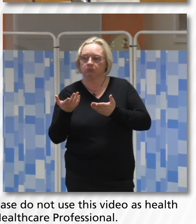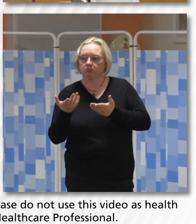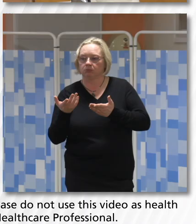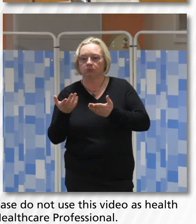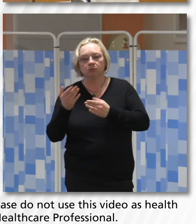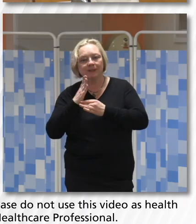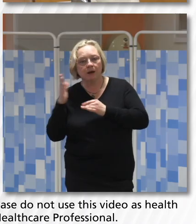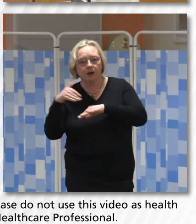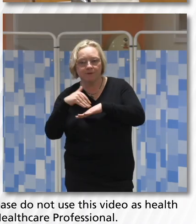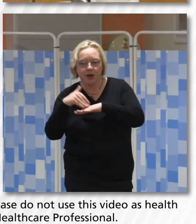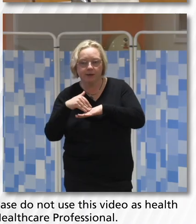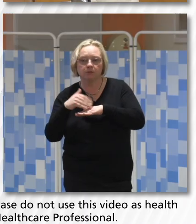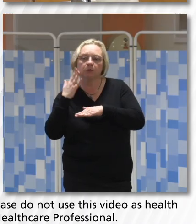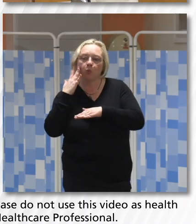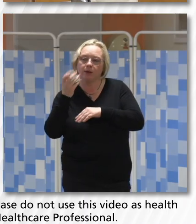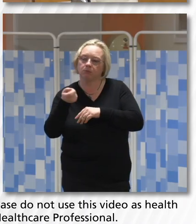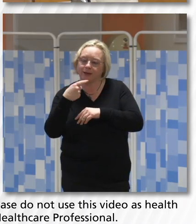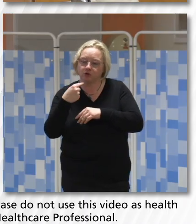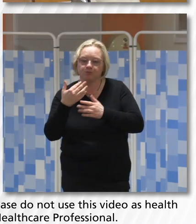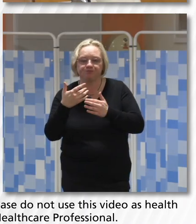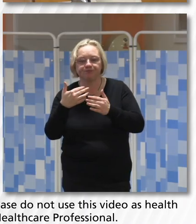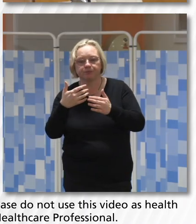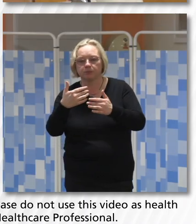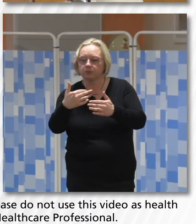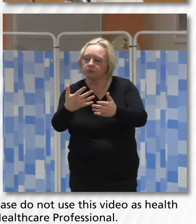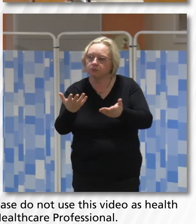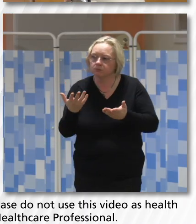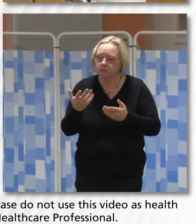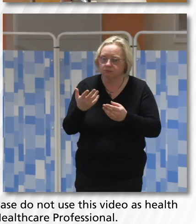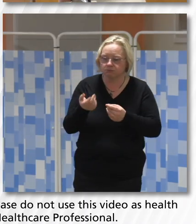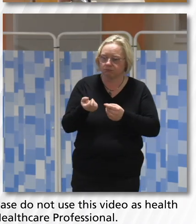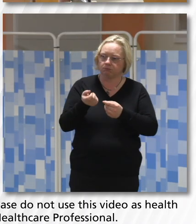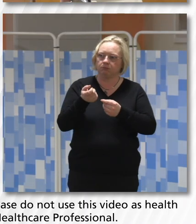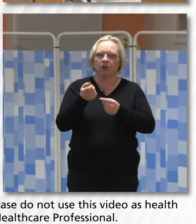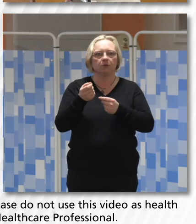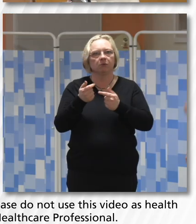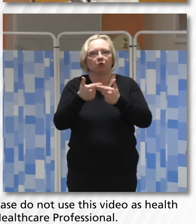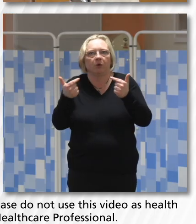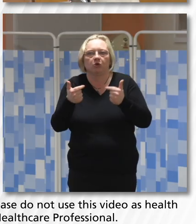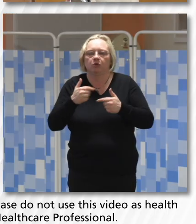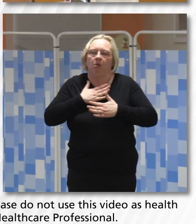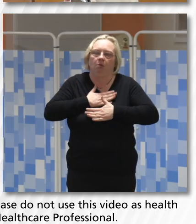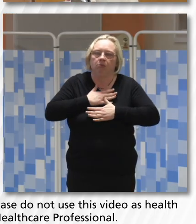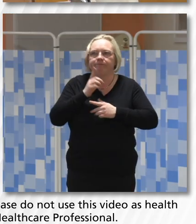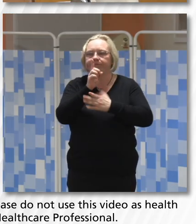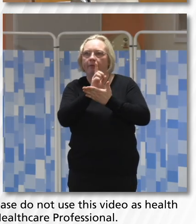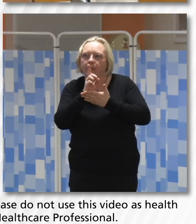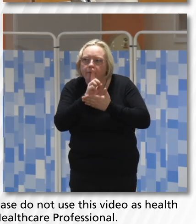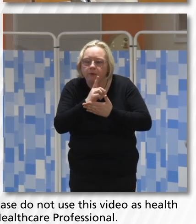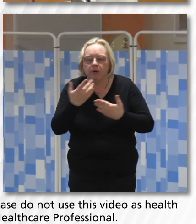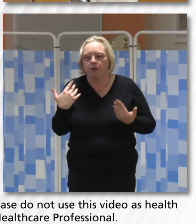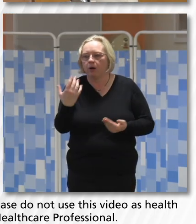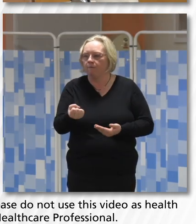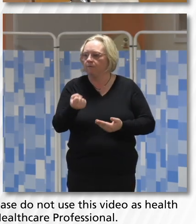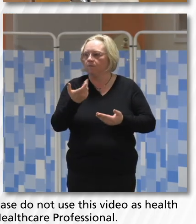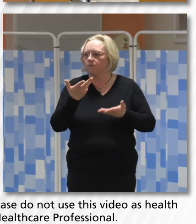side effects? Once they've been on the medication a little while, we can establish if they're experiencing any excessive drowsiness, any dizziness,